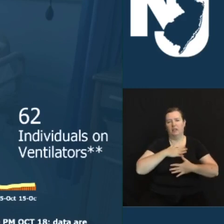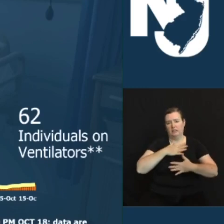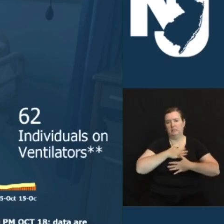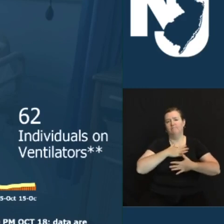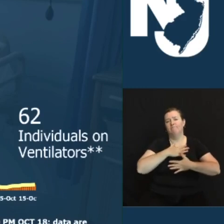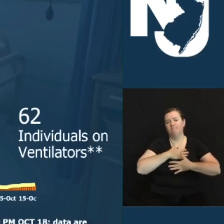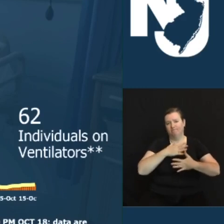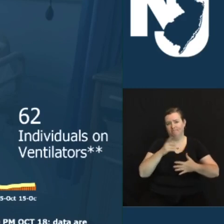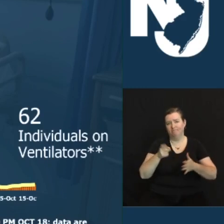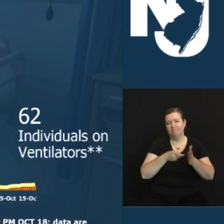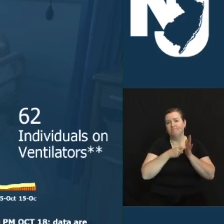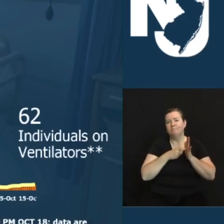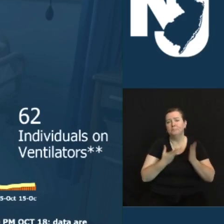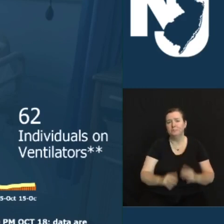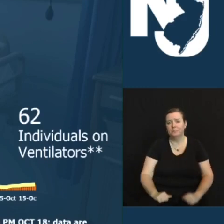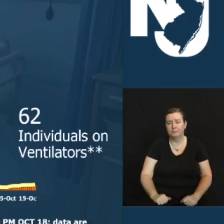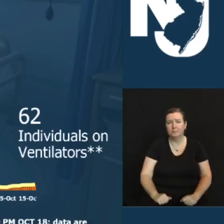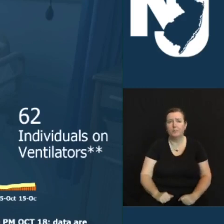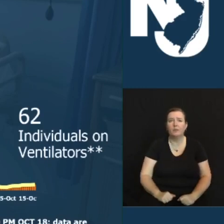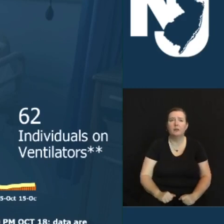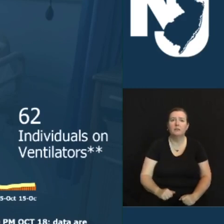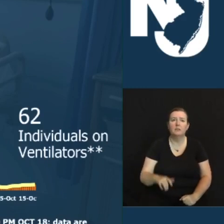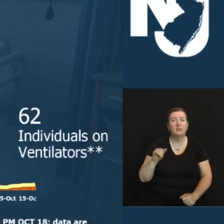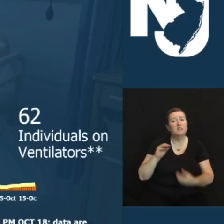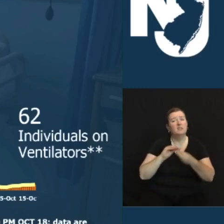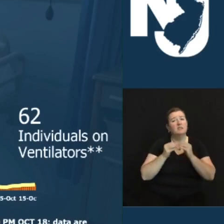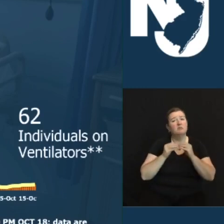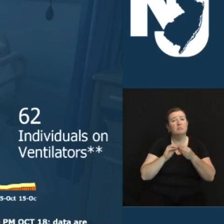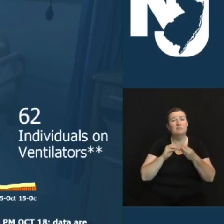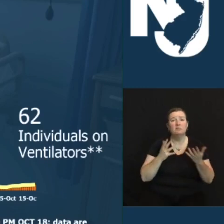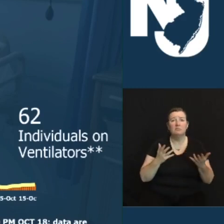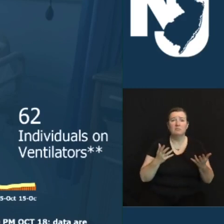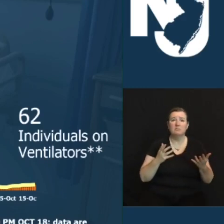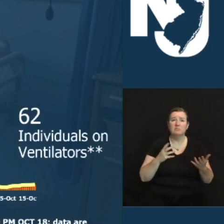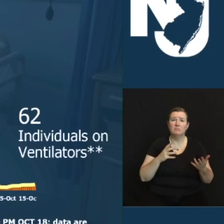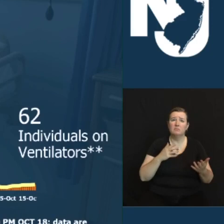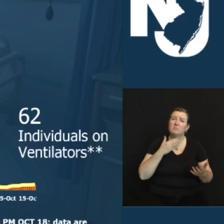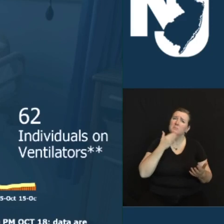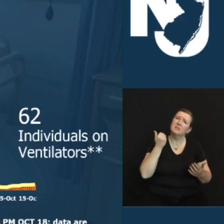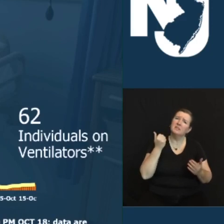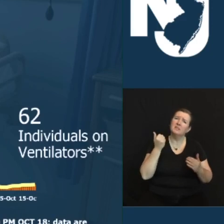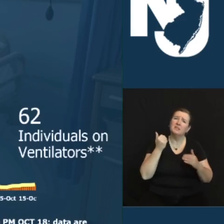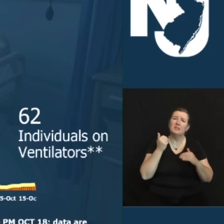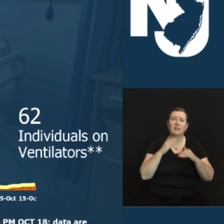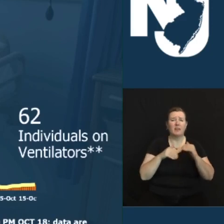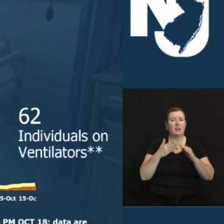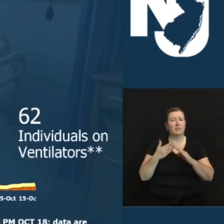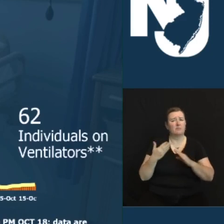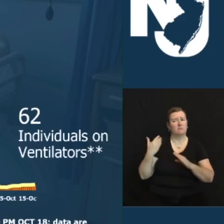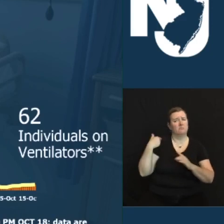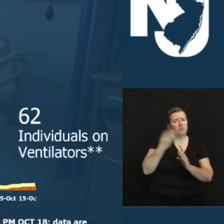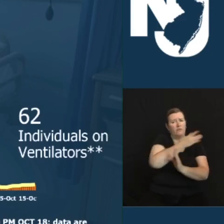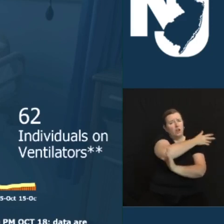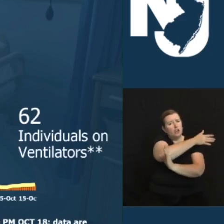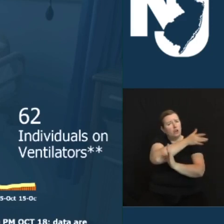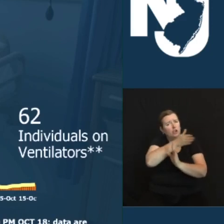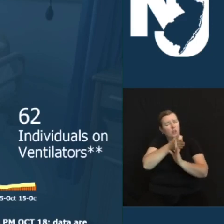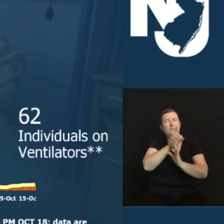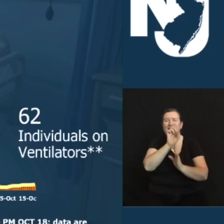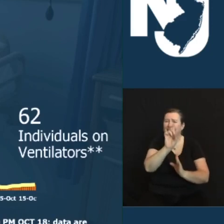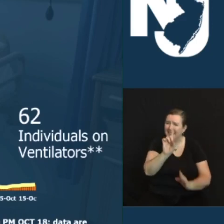statewide. So while these numbers are a far cry from where we were at our springtime peaks, they are also significantly